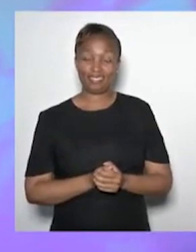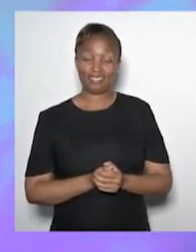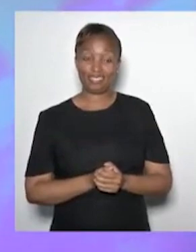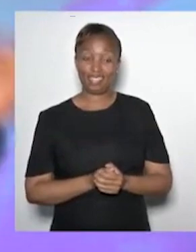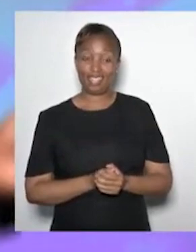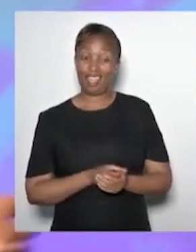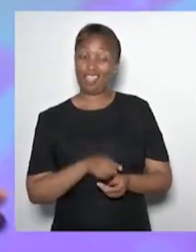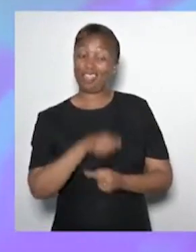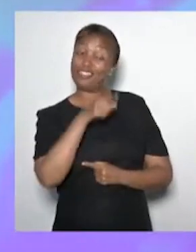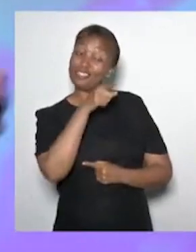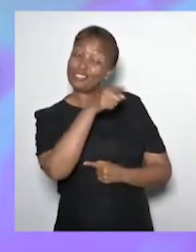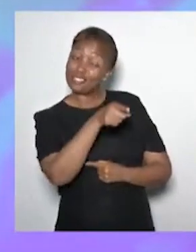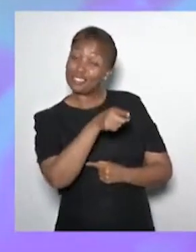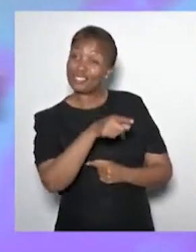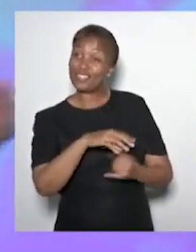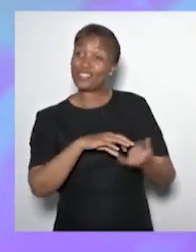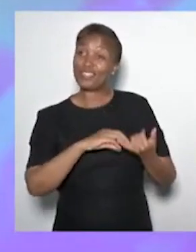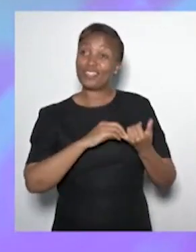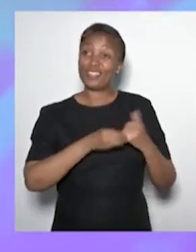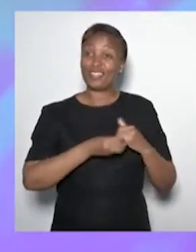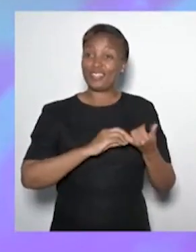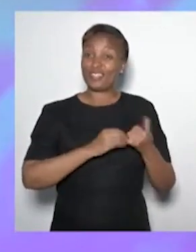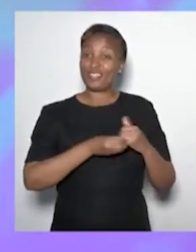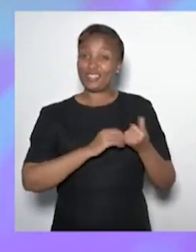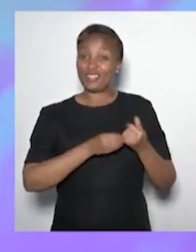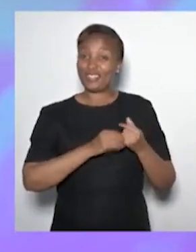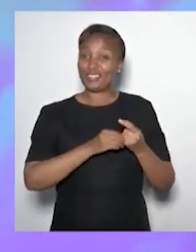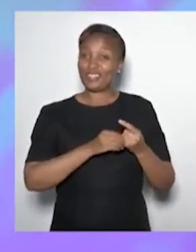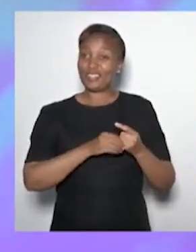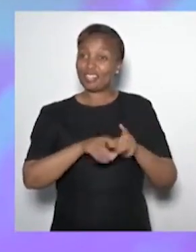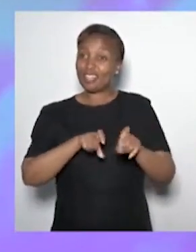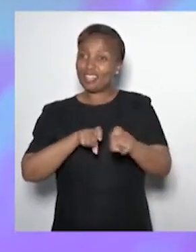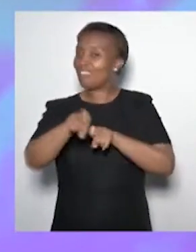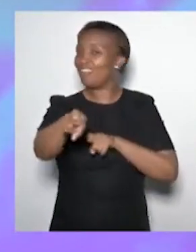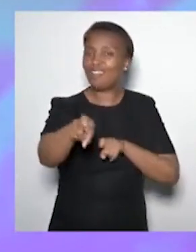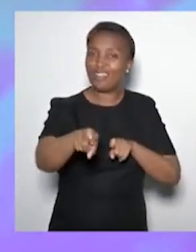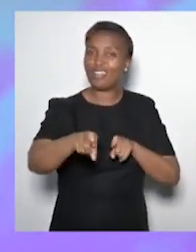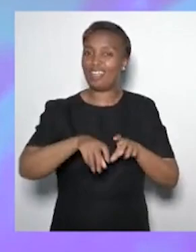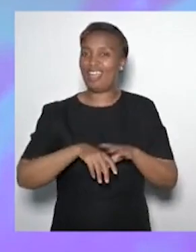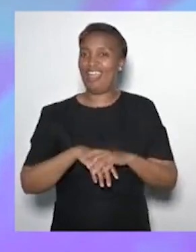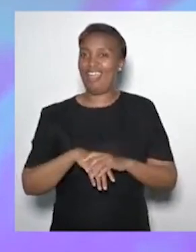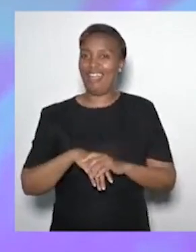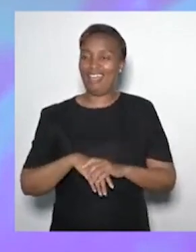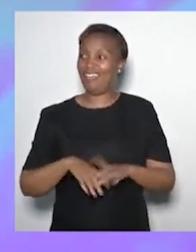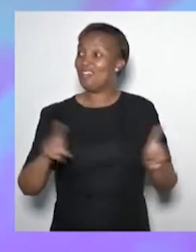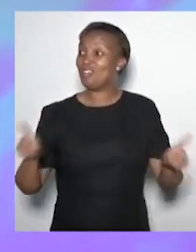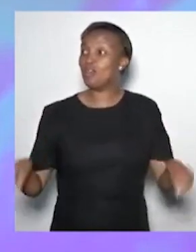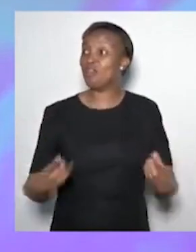She is trying to catch up with me. Ungesukoti kegu.